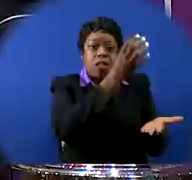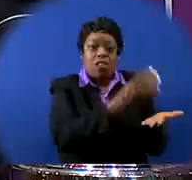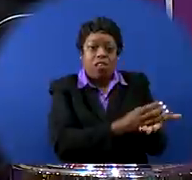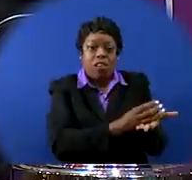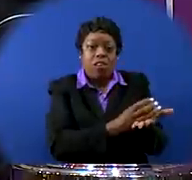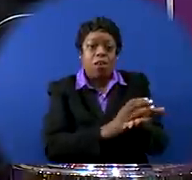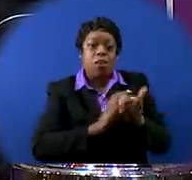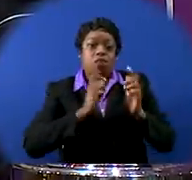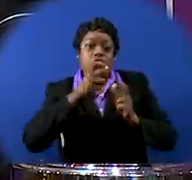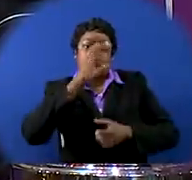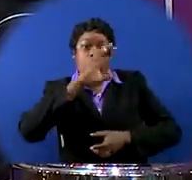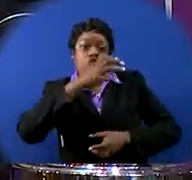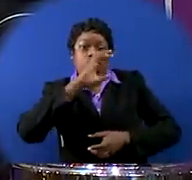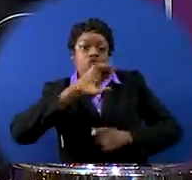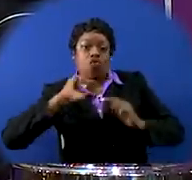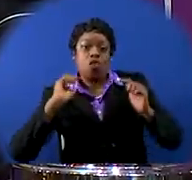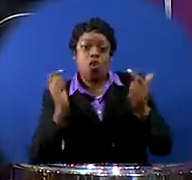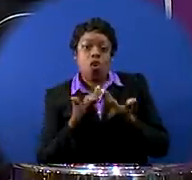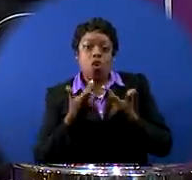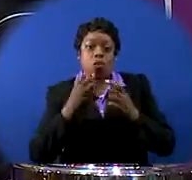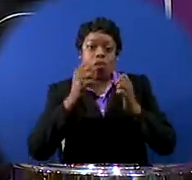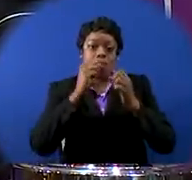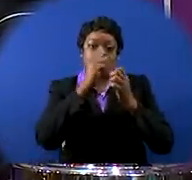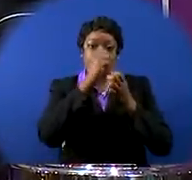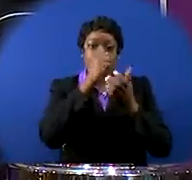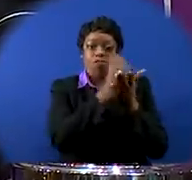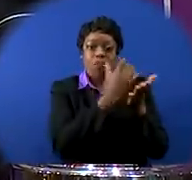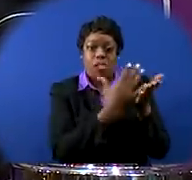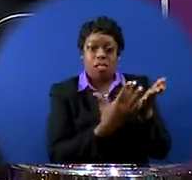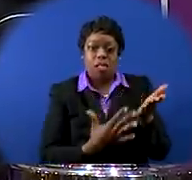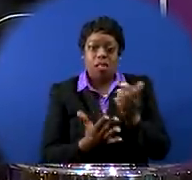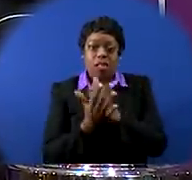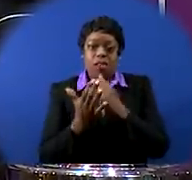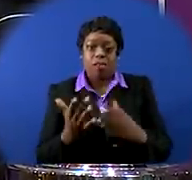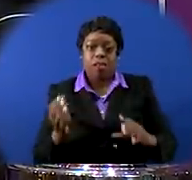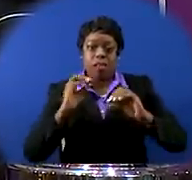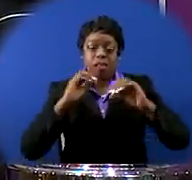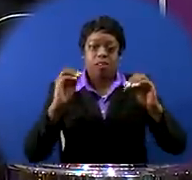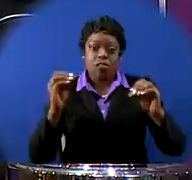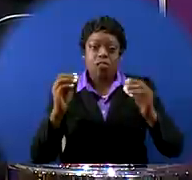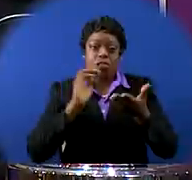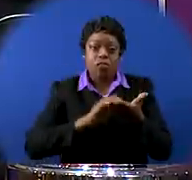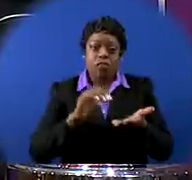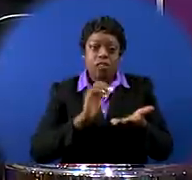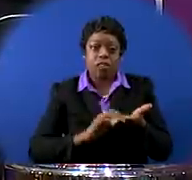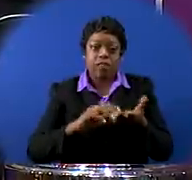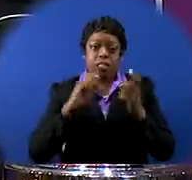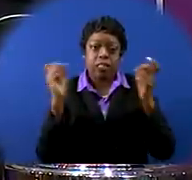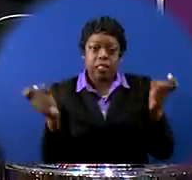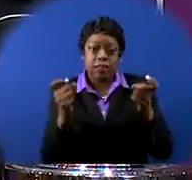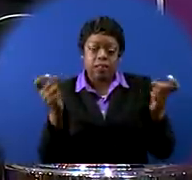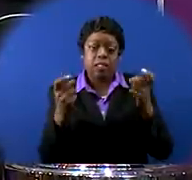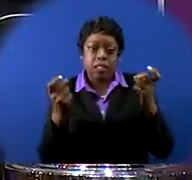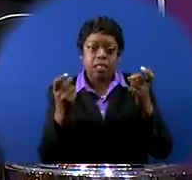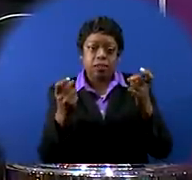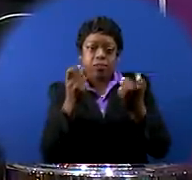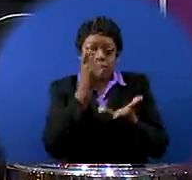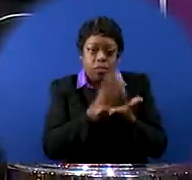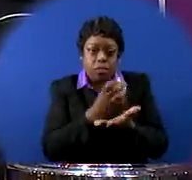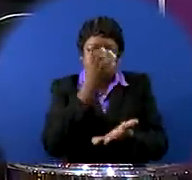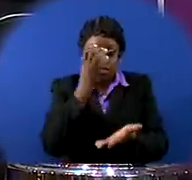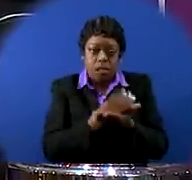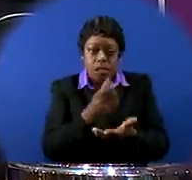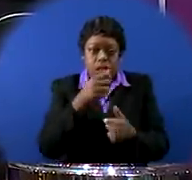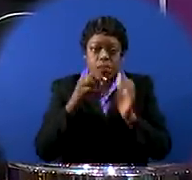the shedding of blood, there is no remission of sin. This cup represents my blood of the new covenant. And